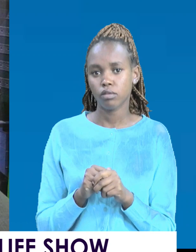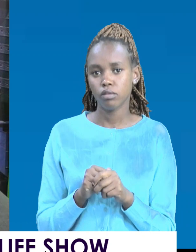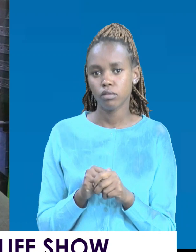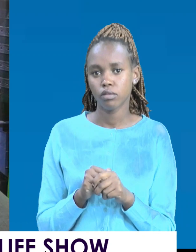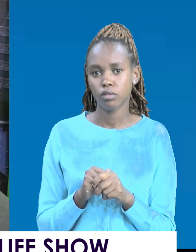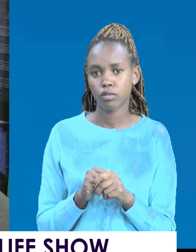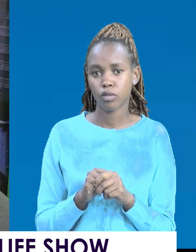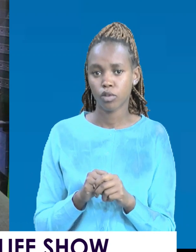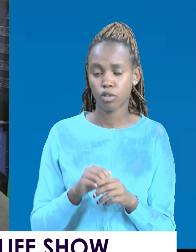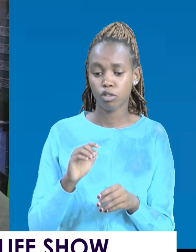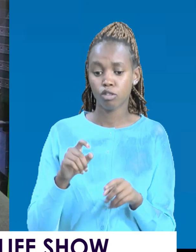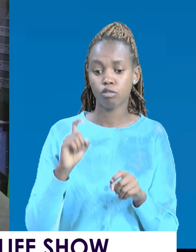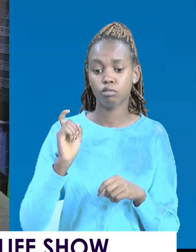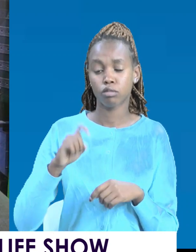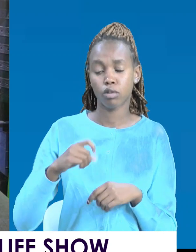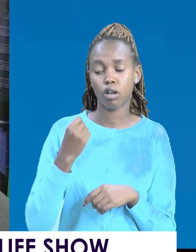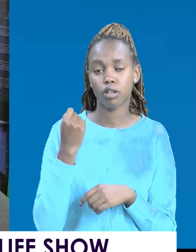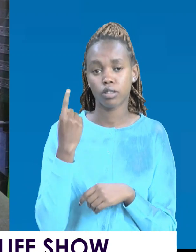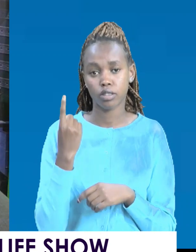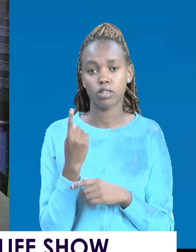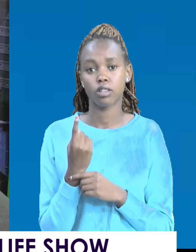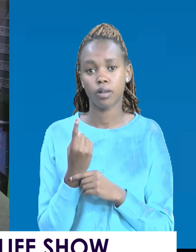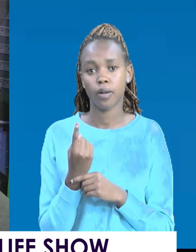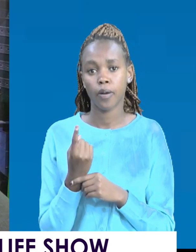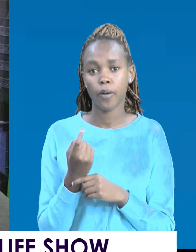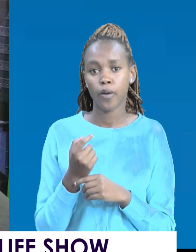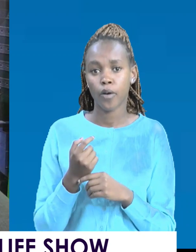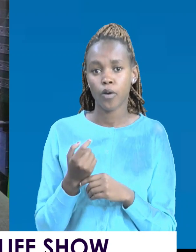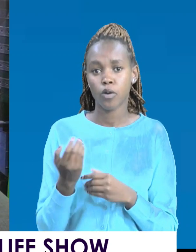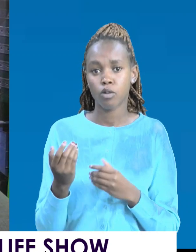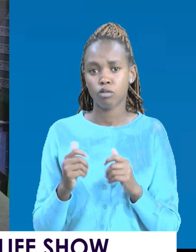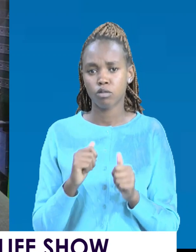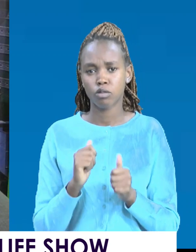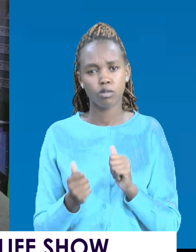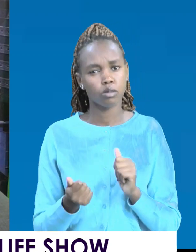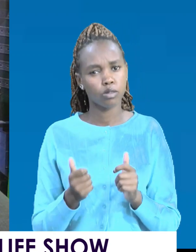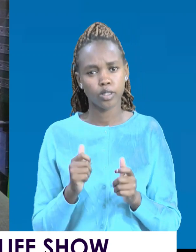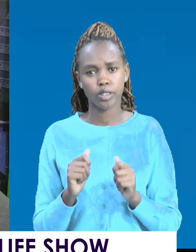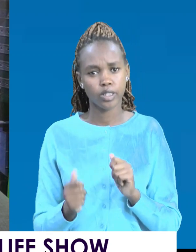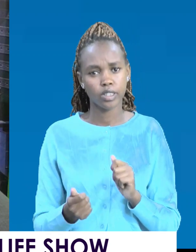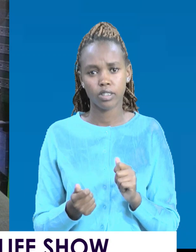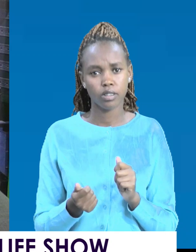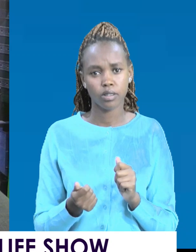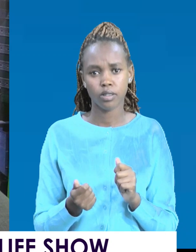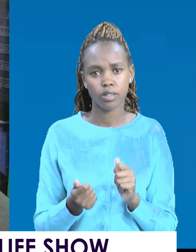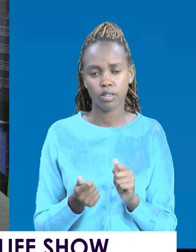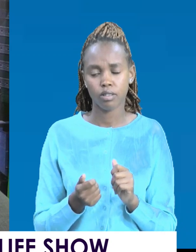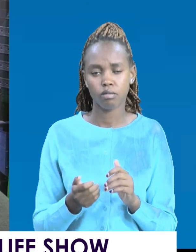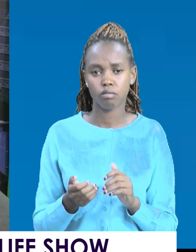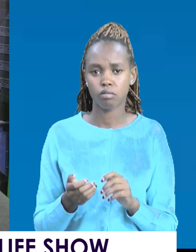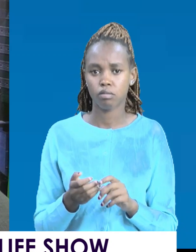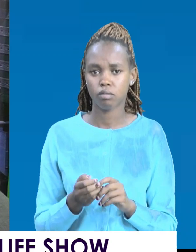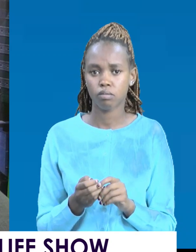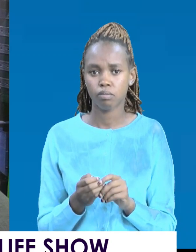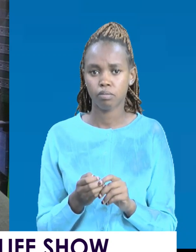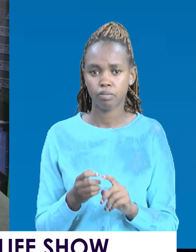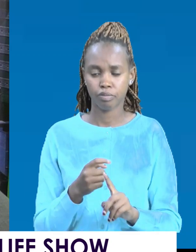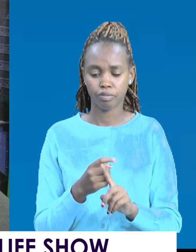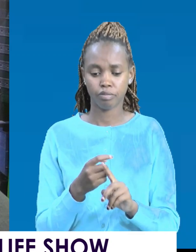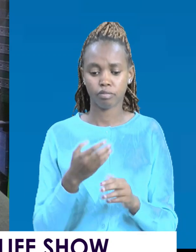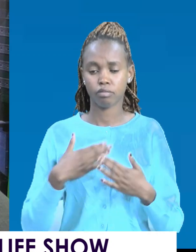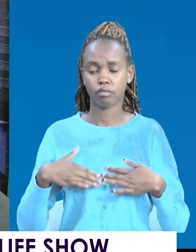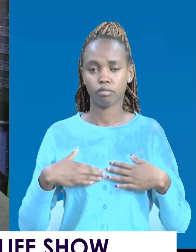to understand which angle people are coming from. You may